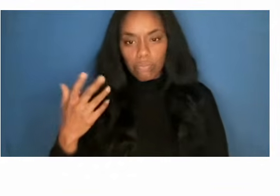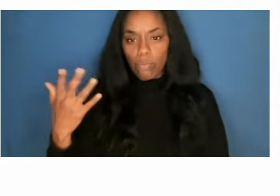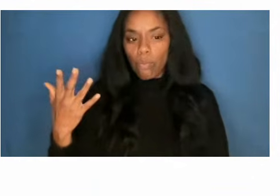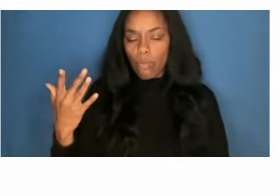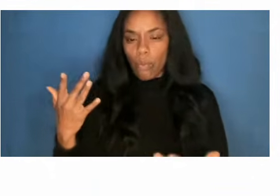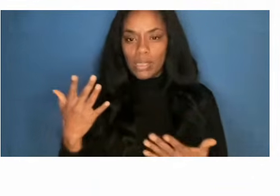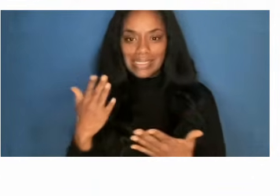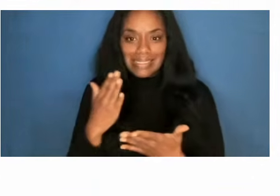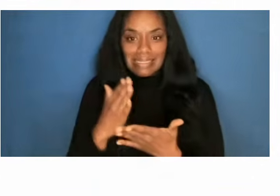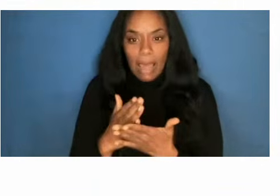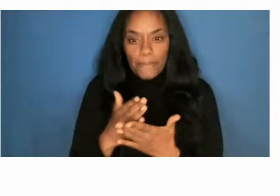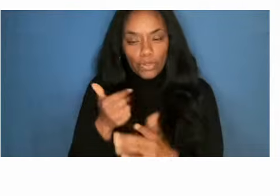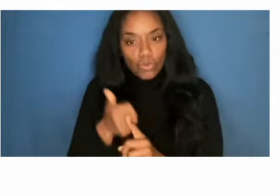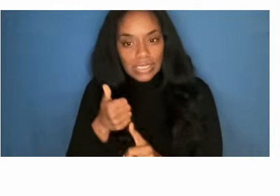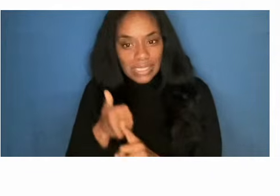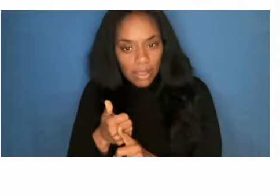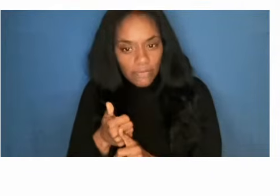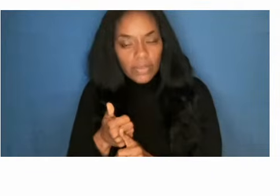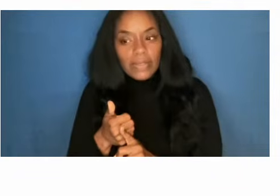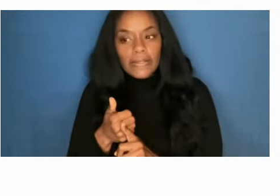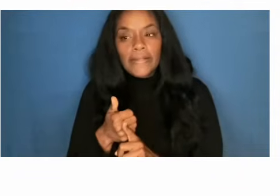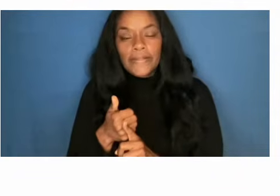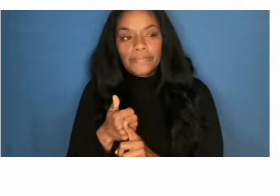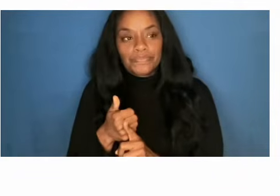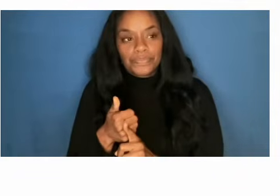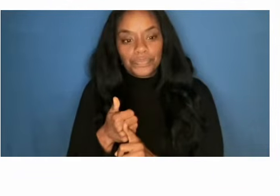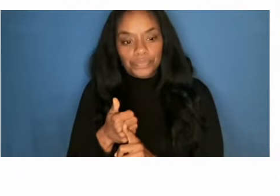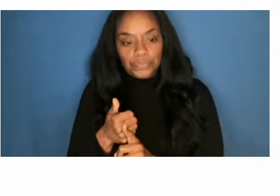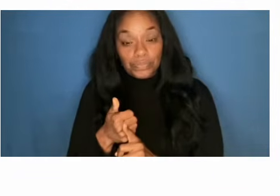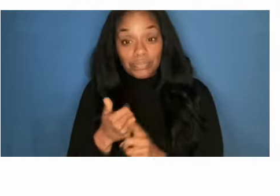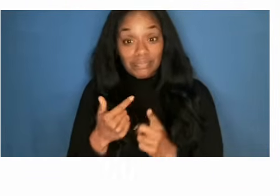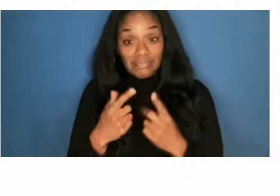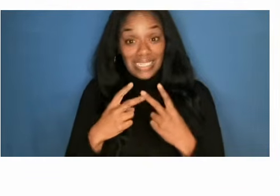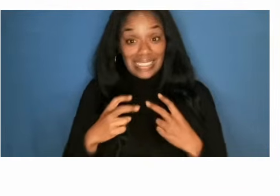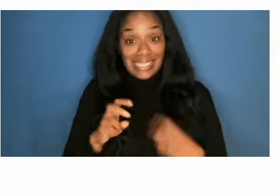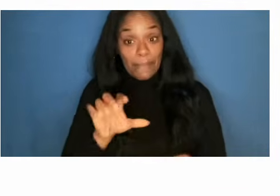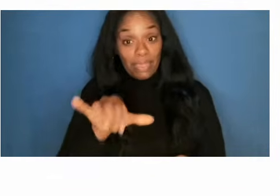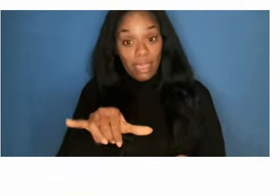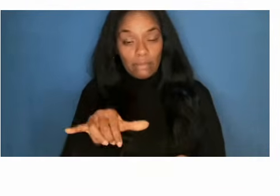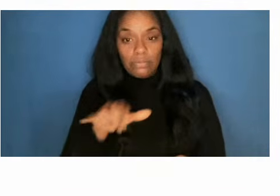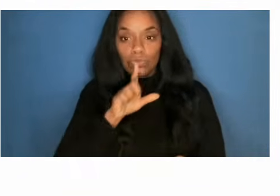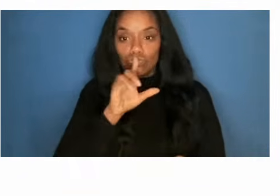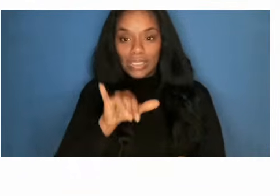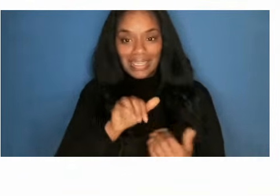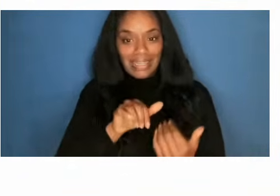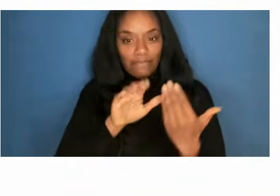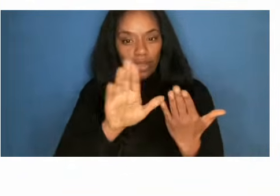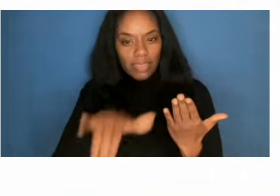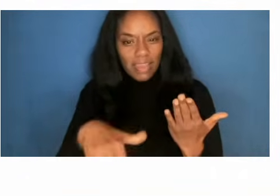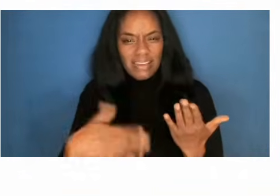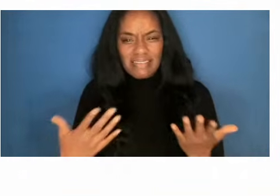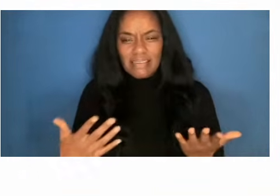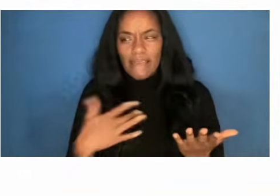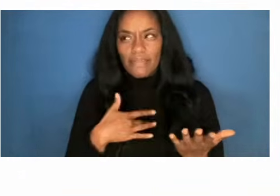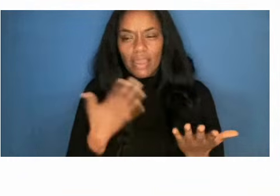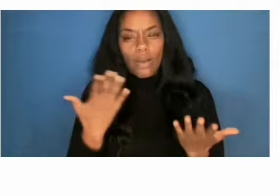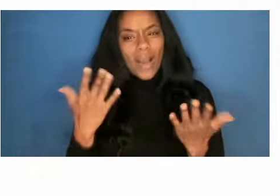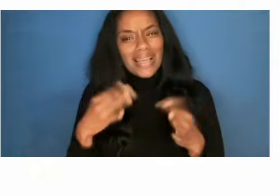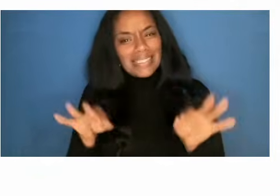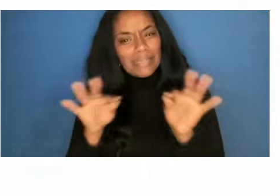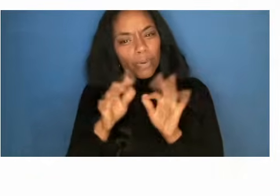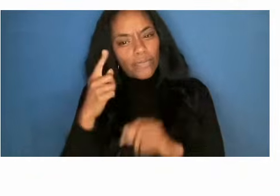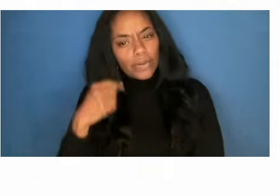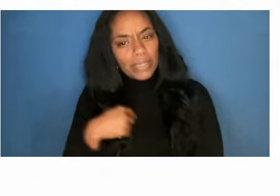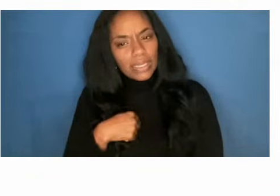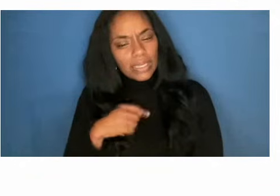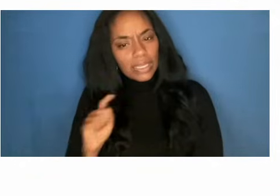what is stopping you on that level, and really like examine that, really confront it, and be like, why does it matter to me? You know what I mean?